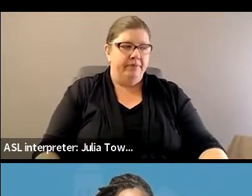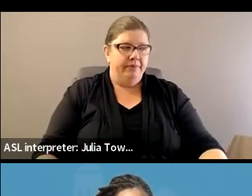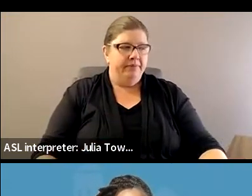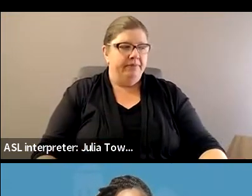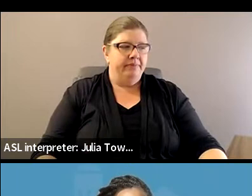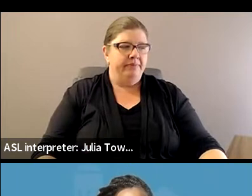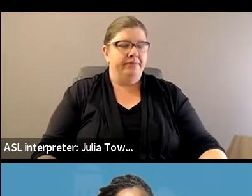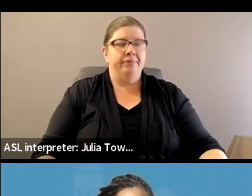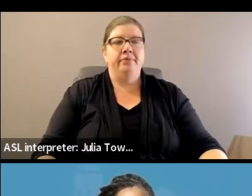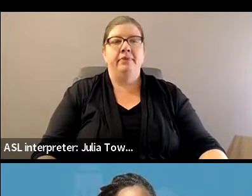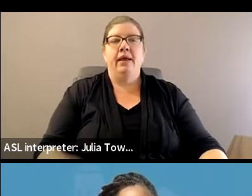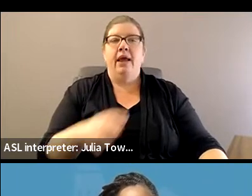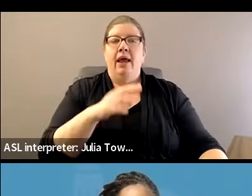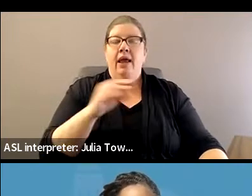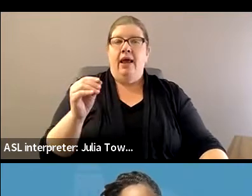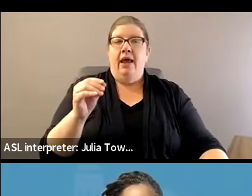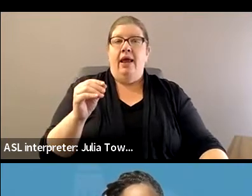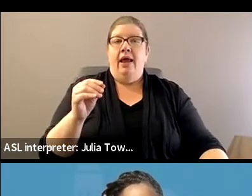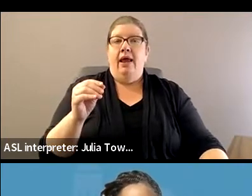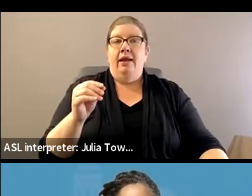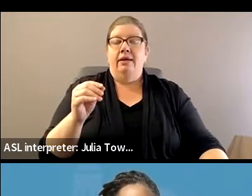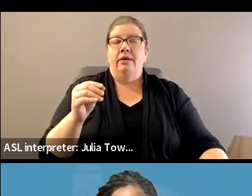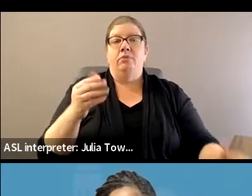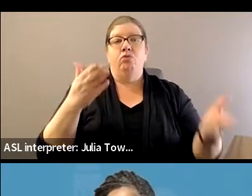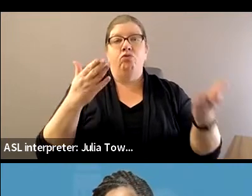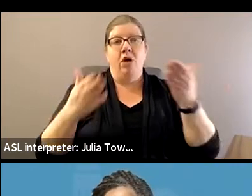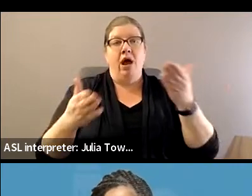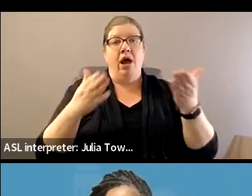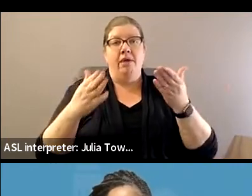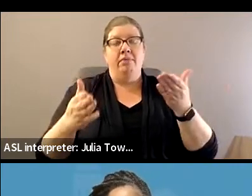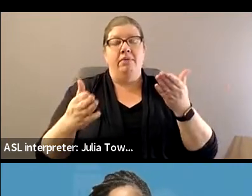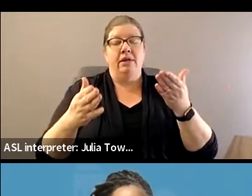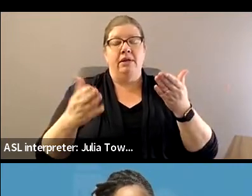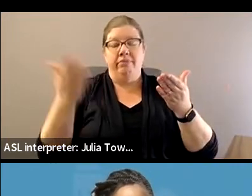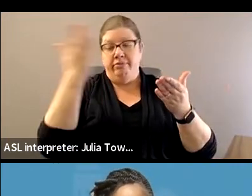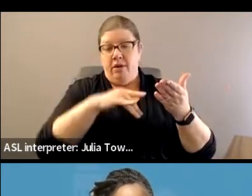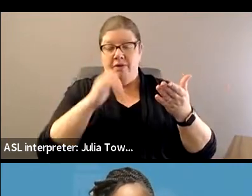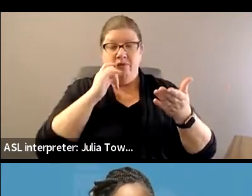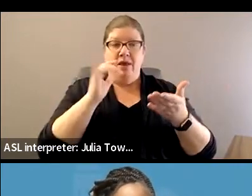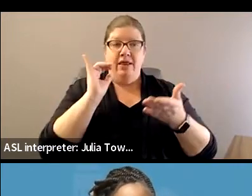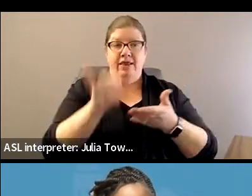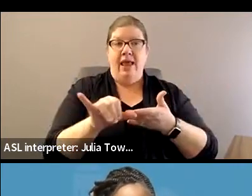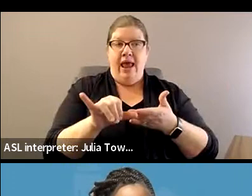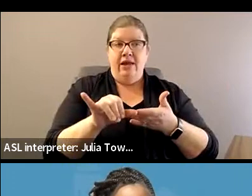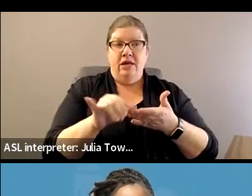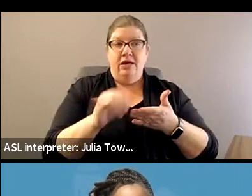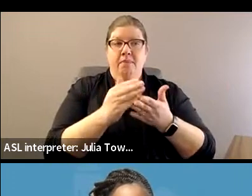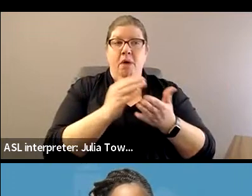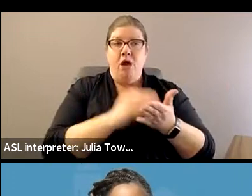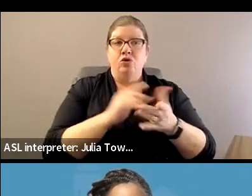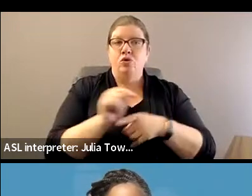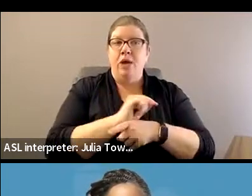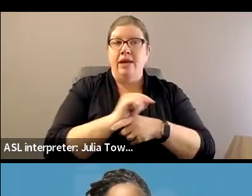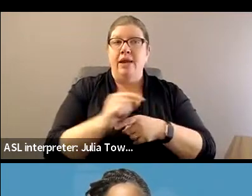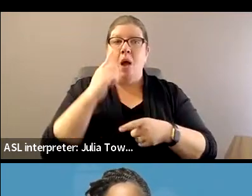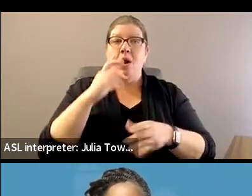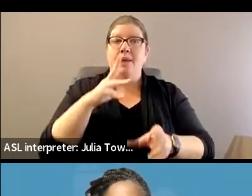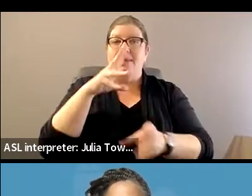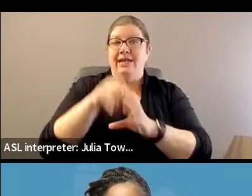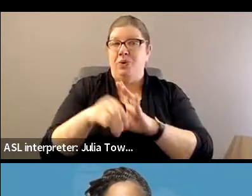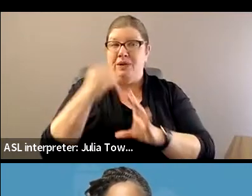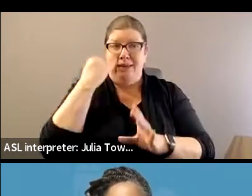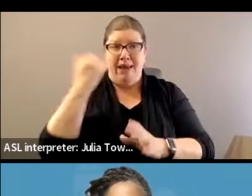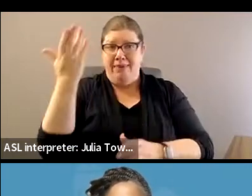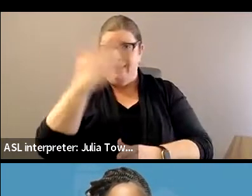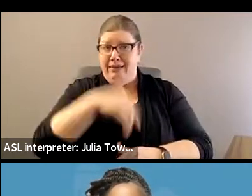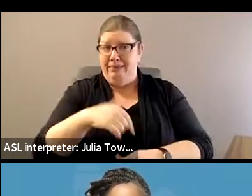I would like to, if I probably pass me in terms of going through that module training as well. I'd like to be included if it's